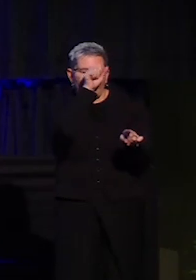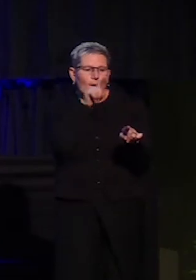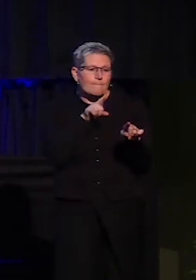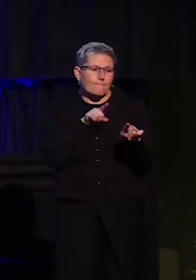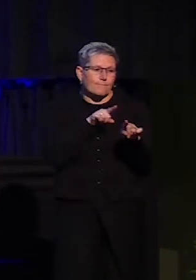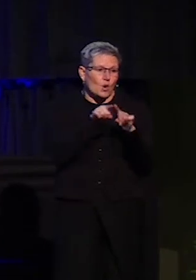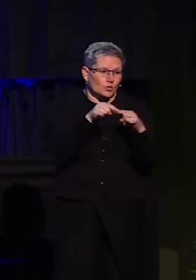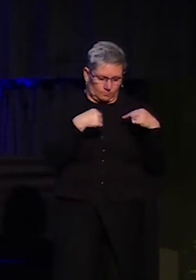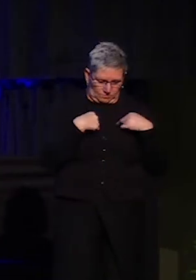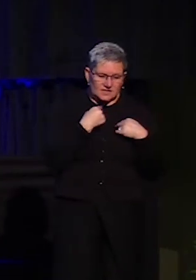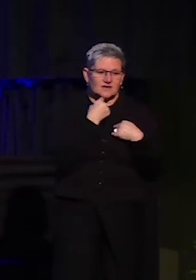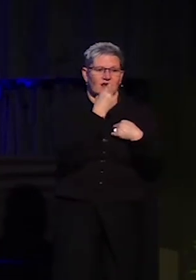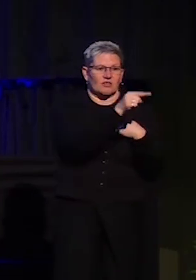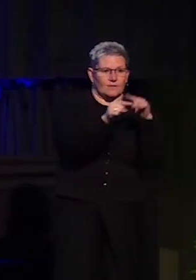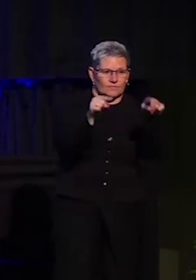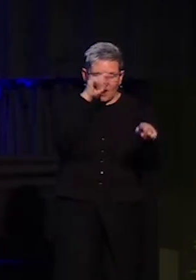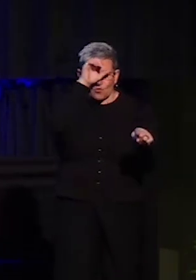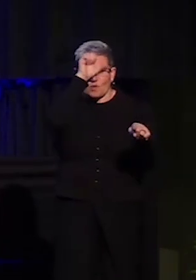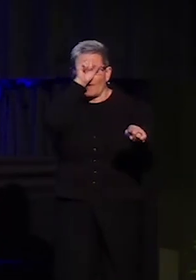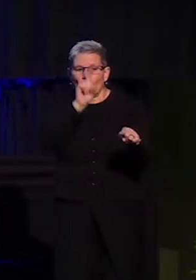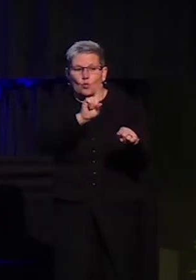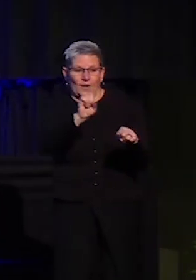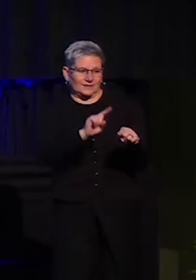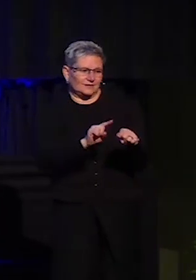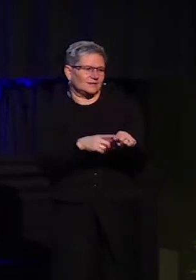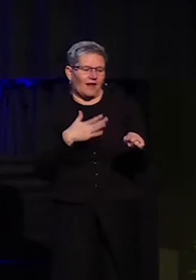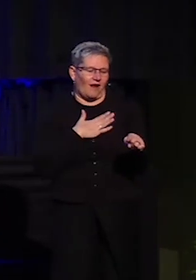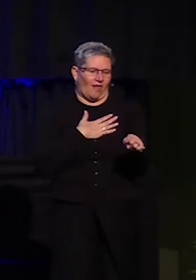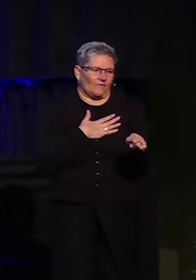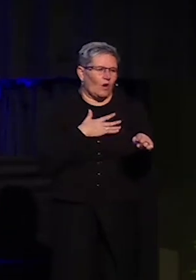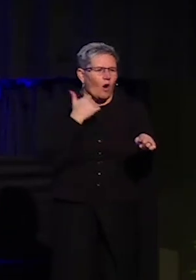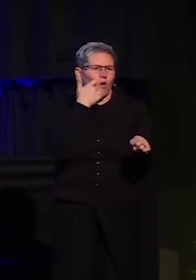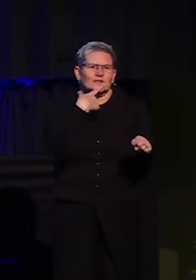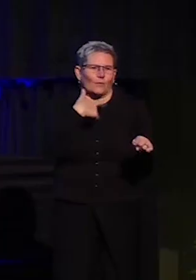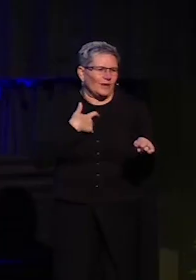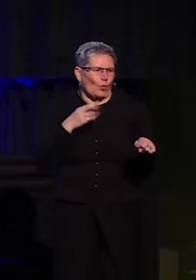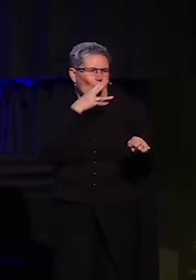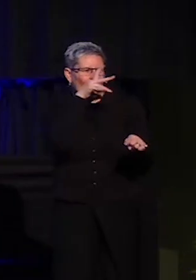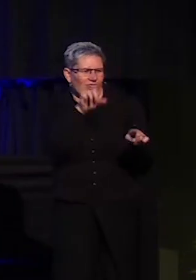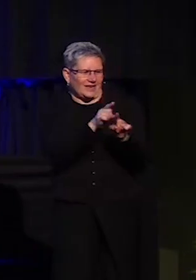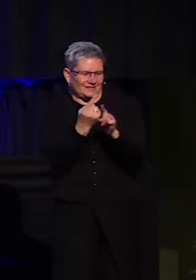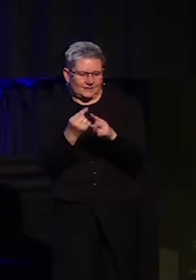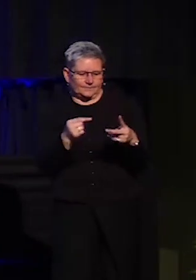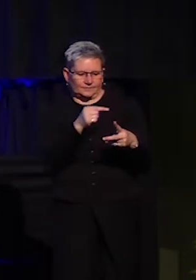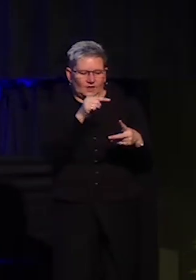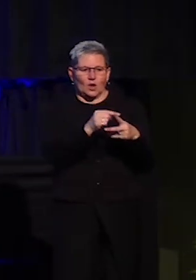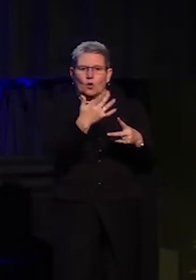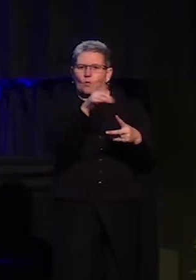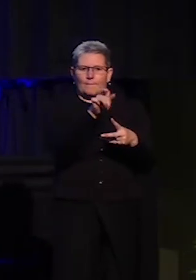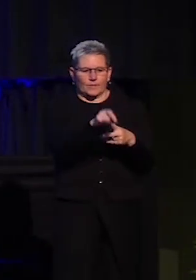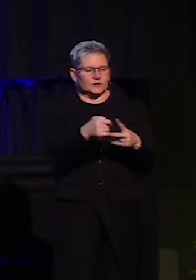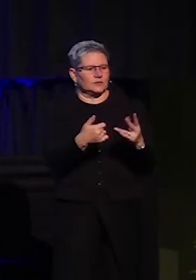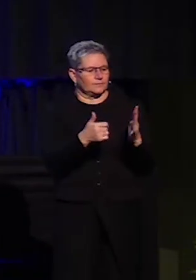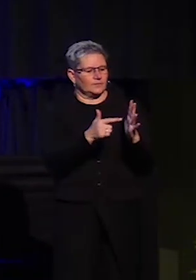what I have told them, which is amazing. I love hearing that because it's the weird stuff, right? One of them was on LinkedIn. Someone was